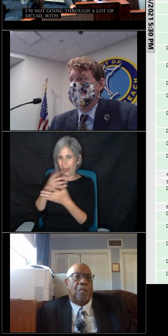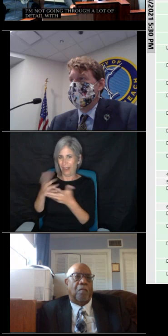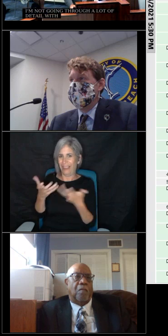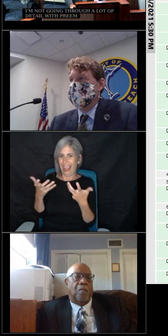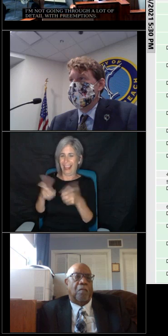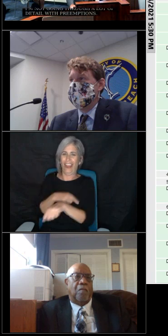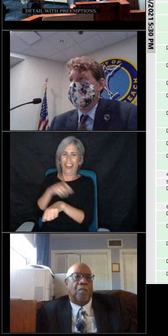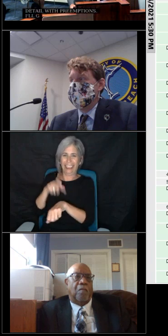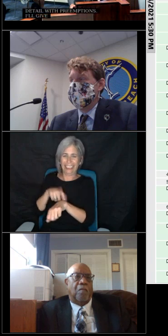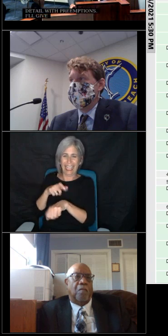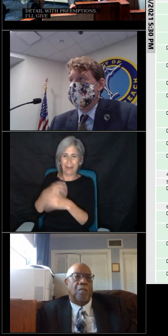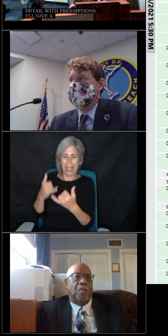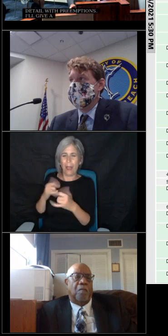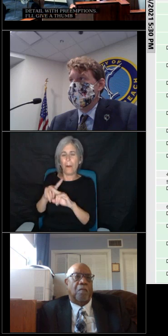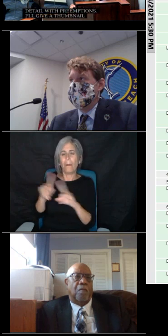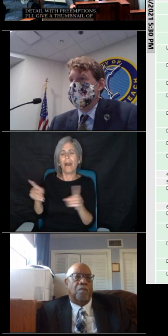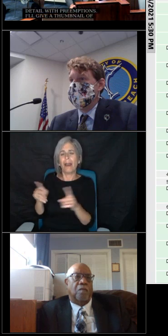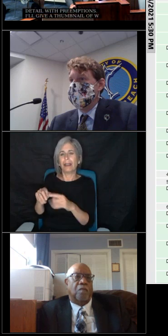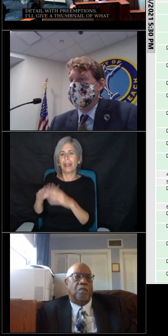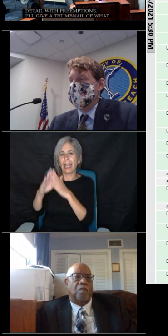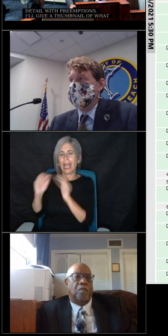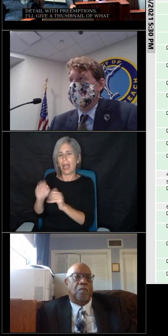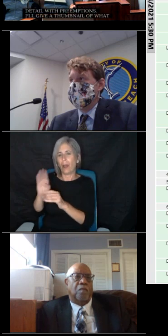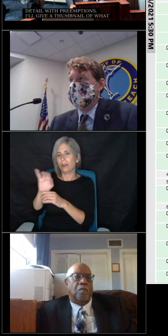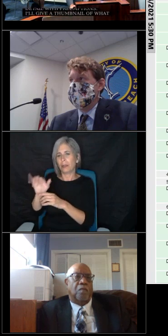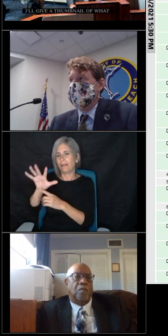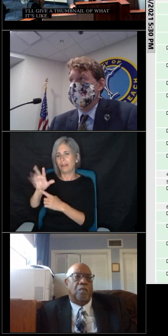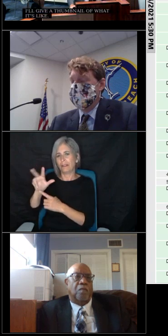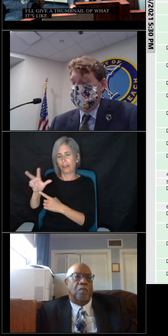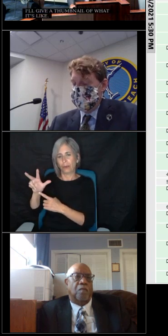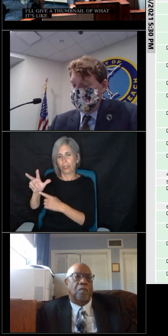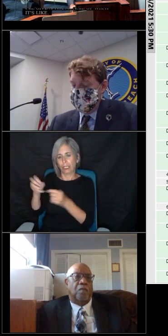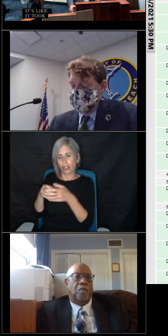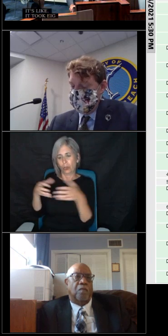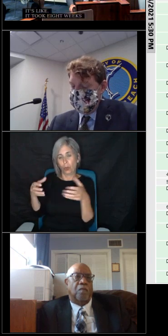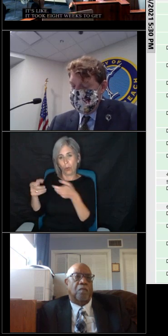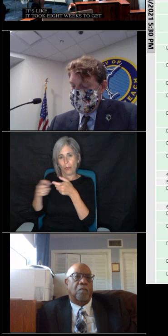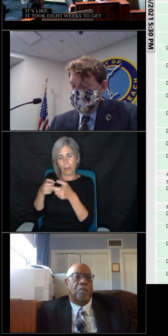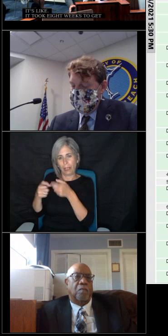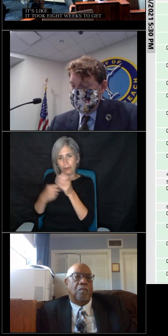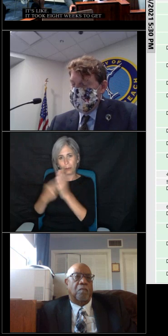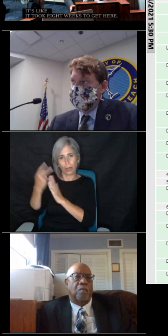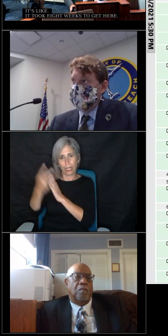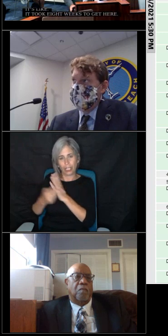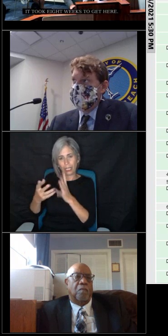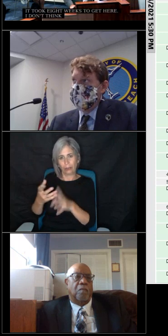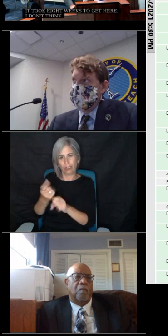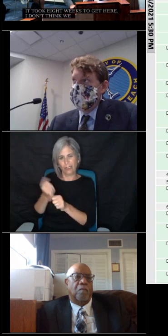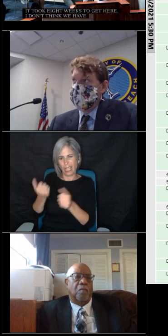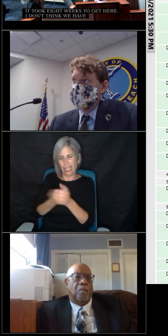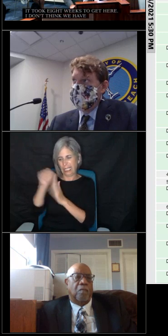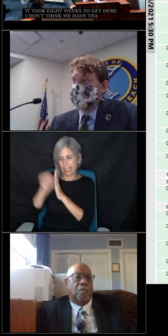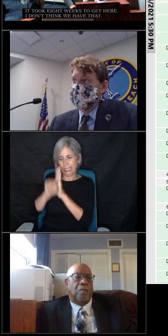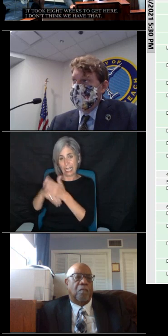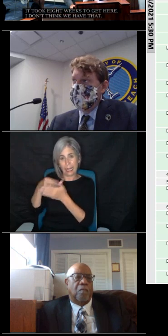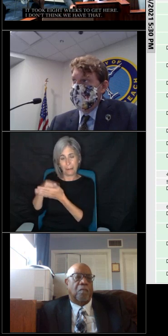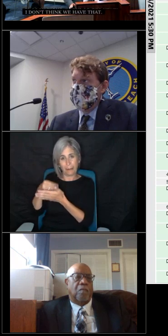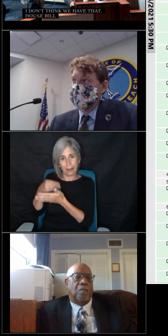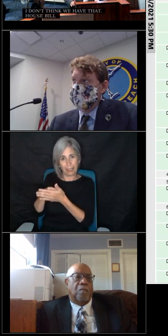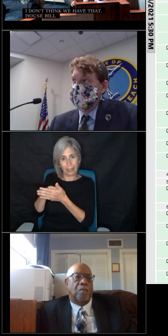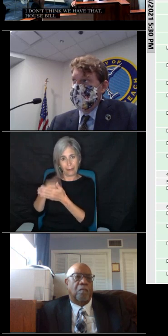here. But House Bill 53 was a growth management. If a project receives any state money as opposed